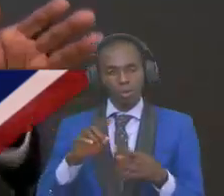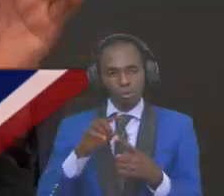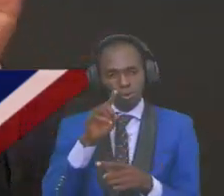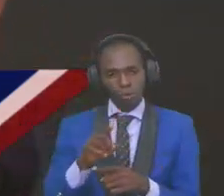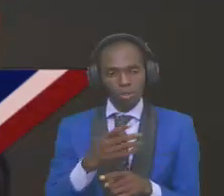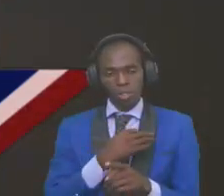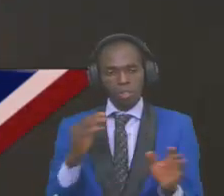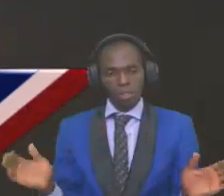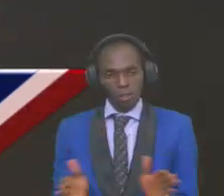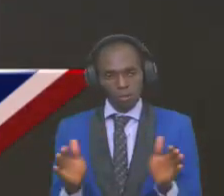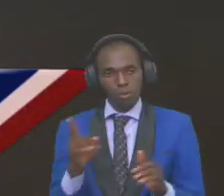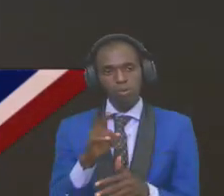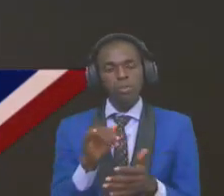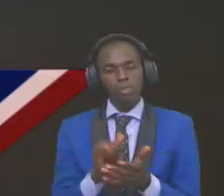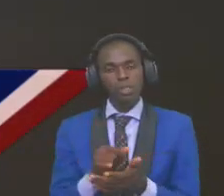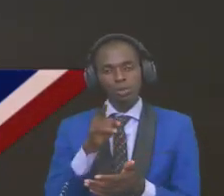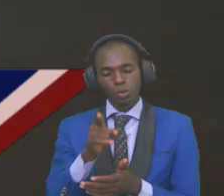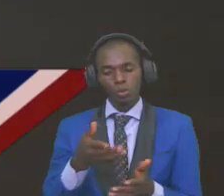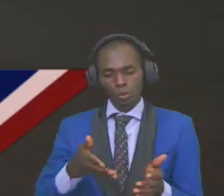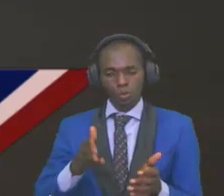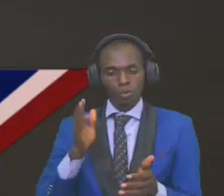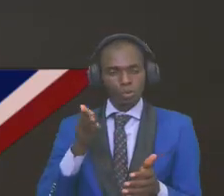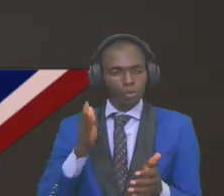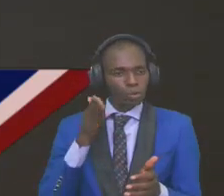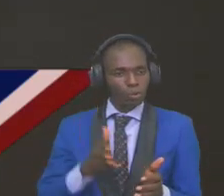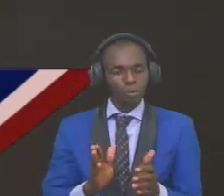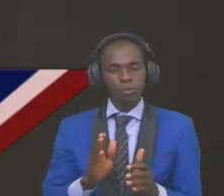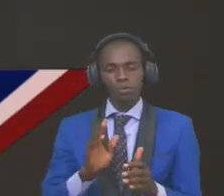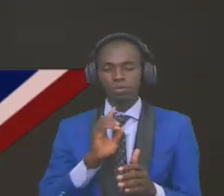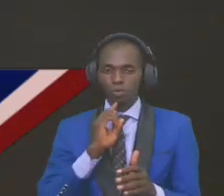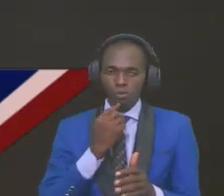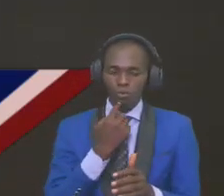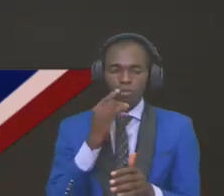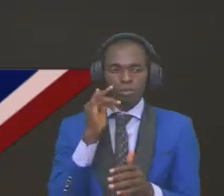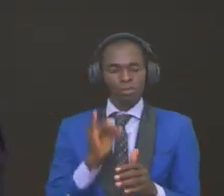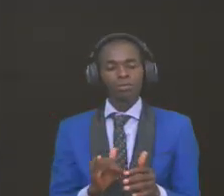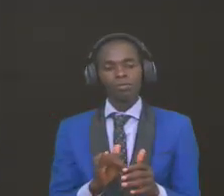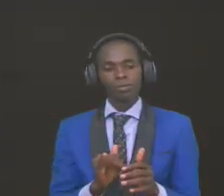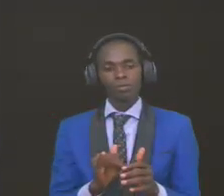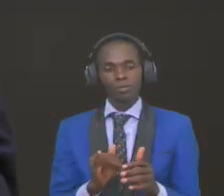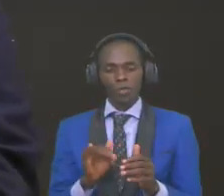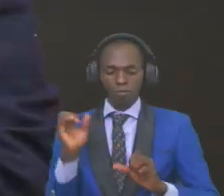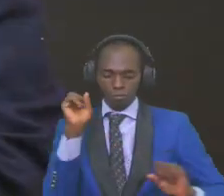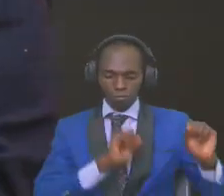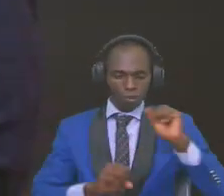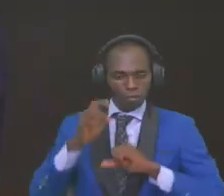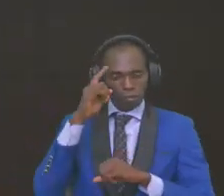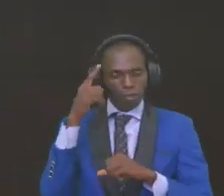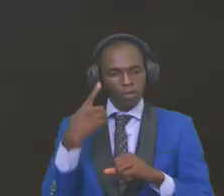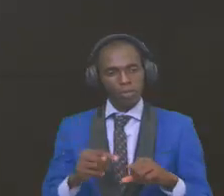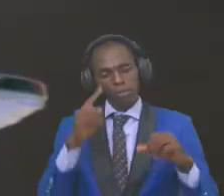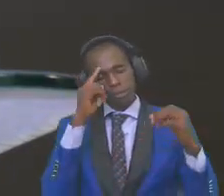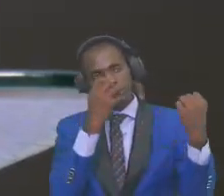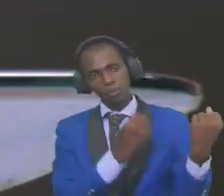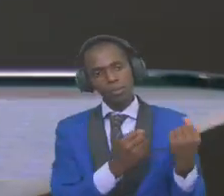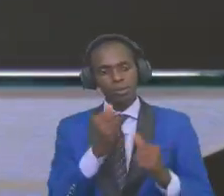should earnestly contend for the faith which was once delivered unto